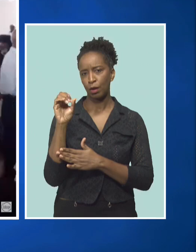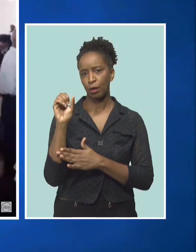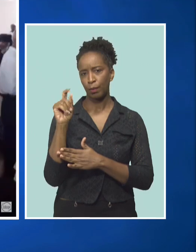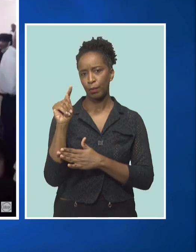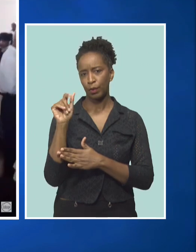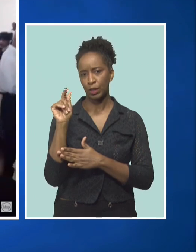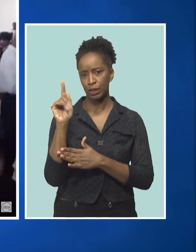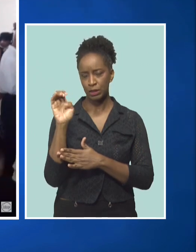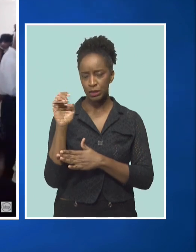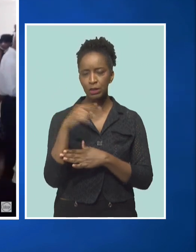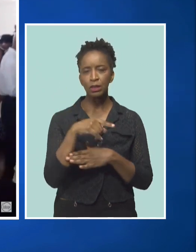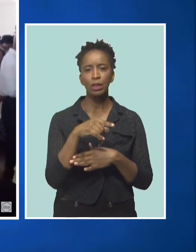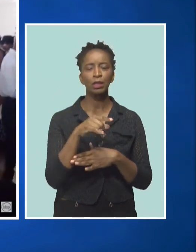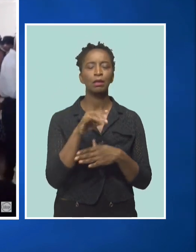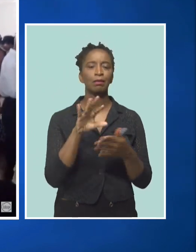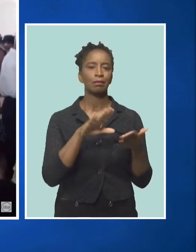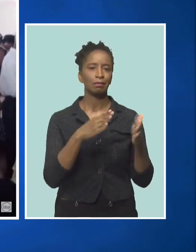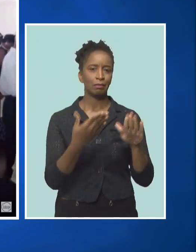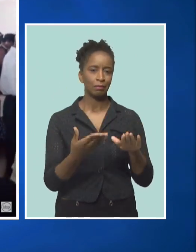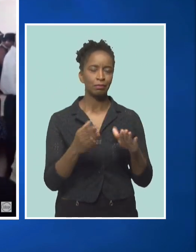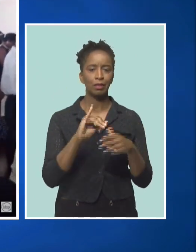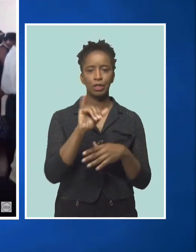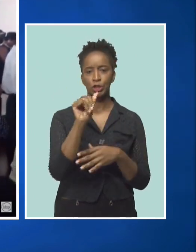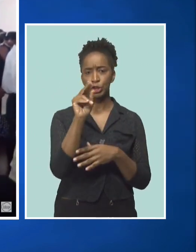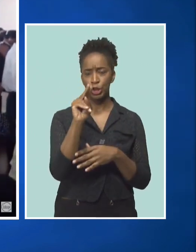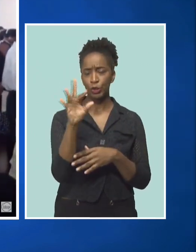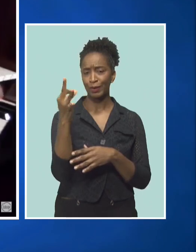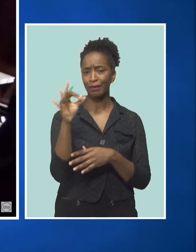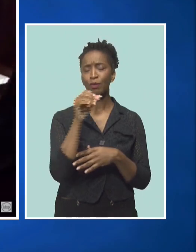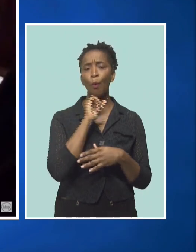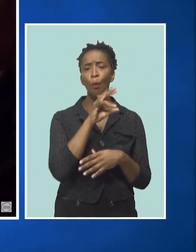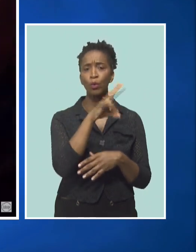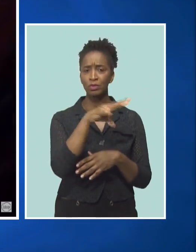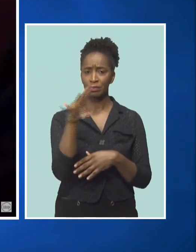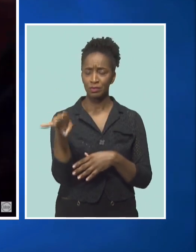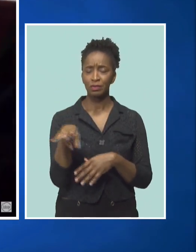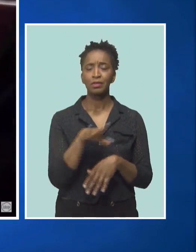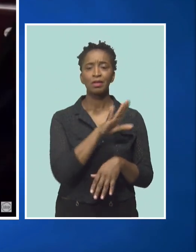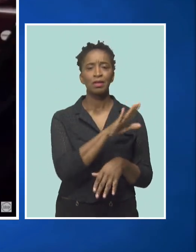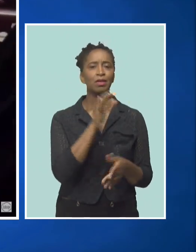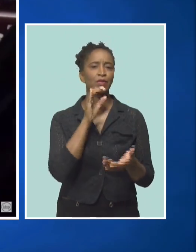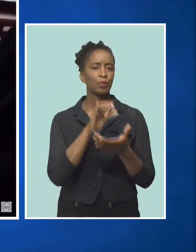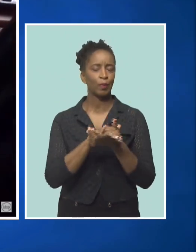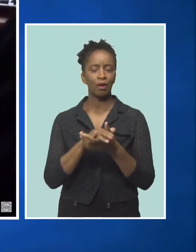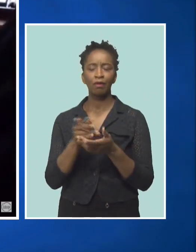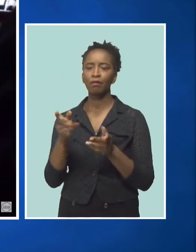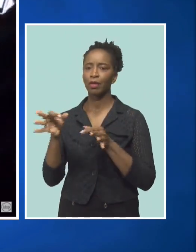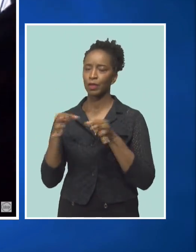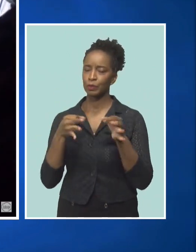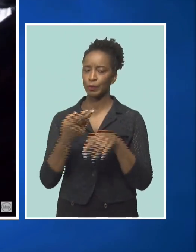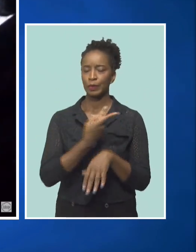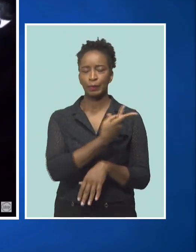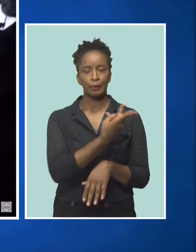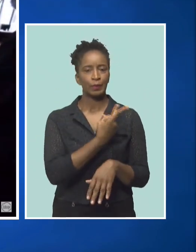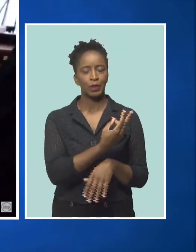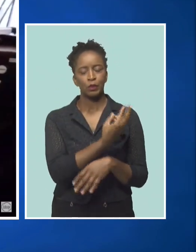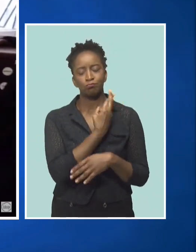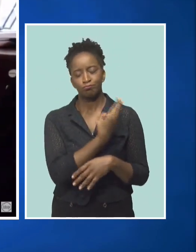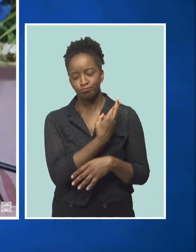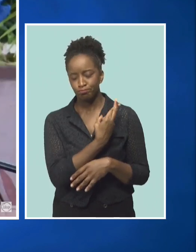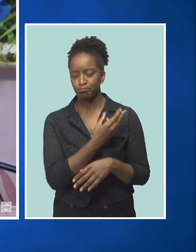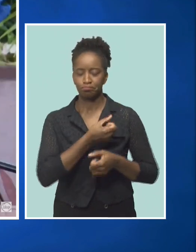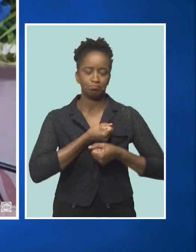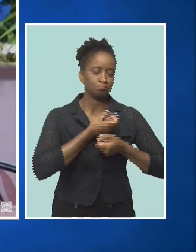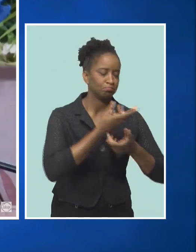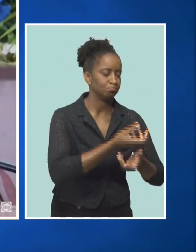at the age of 77. His wife, Anita Walters, says he was her friend, confidant, and greatest supporter.